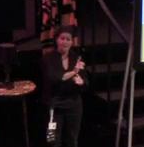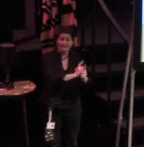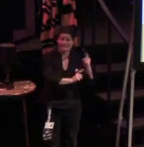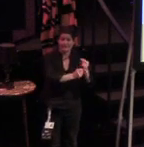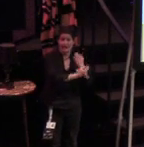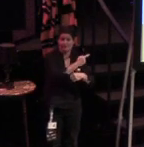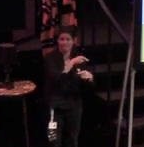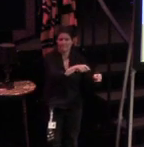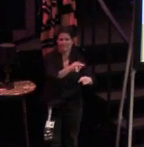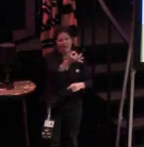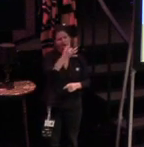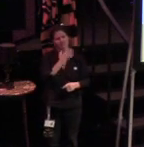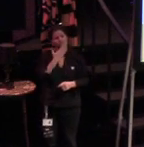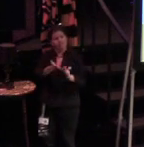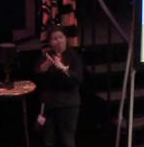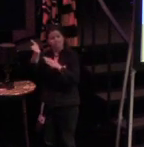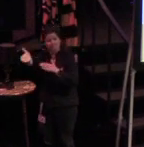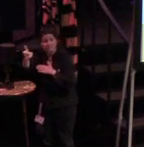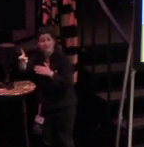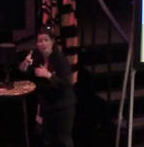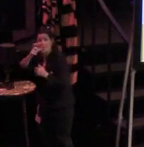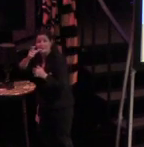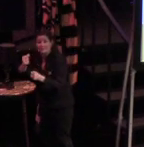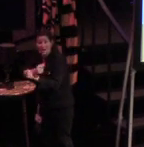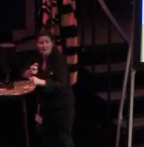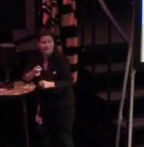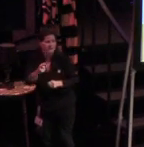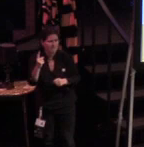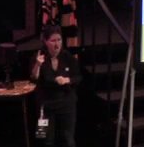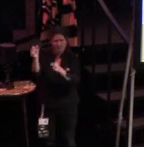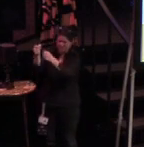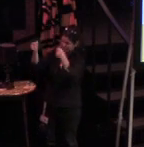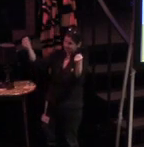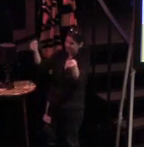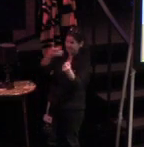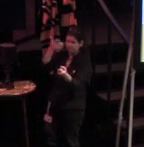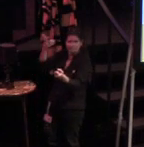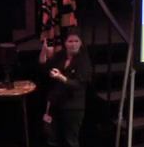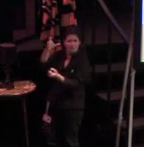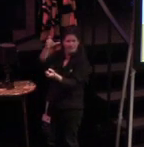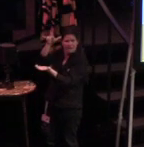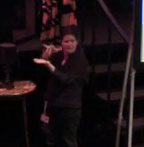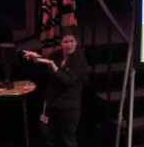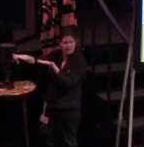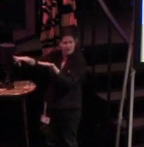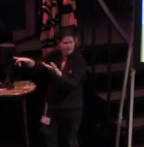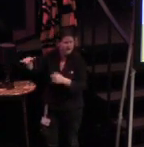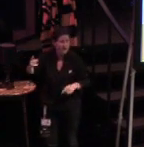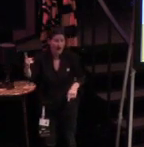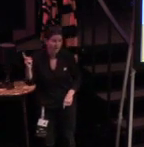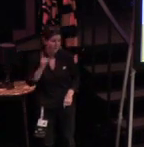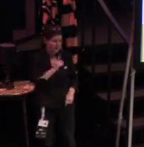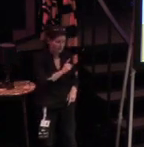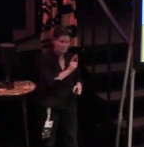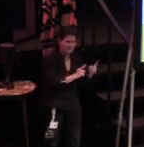coffee there so I went back in and said I'm just going to pop over to Greg's and get some and the artistic side was like well no